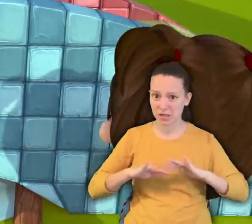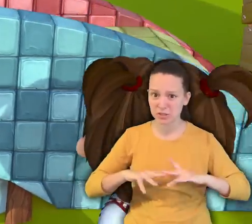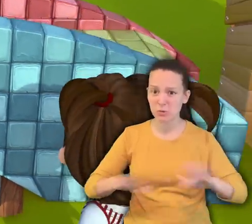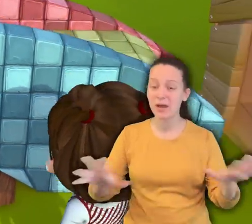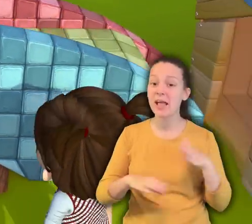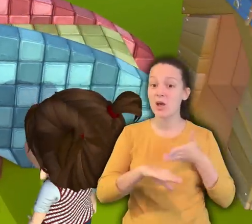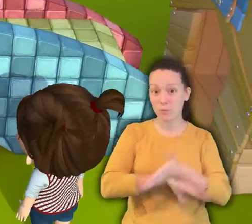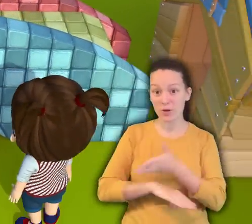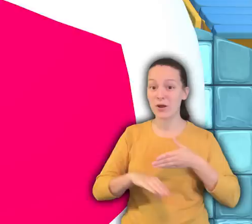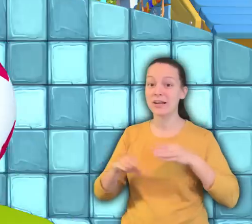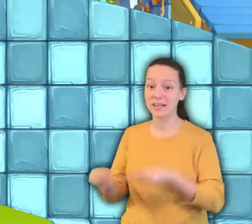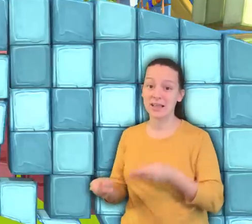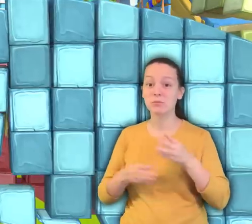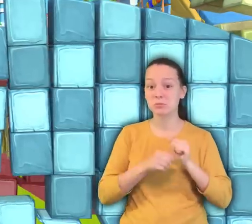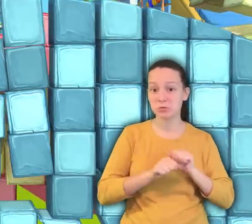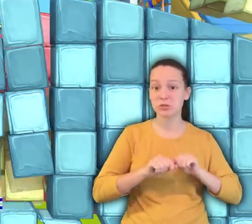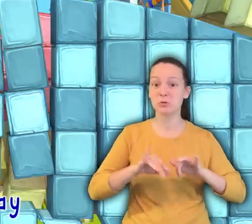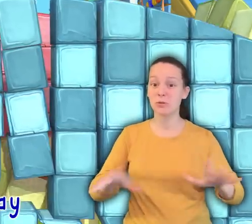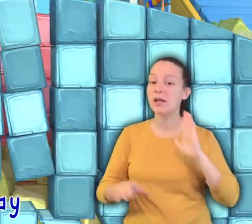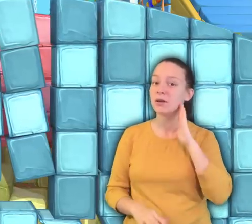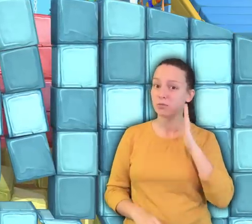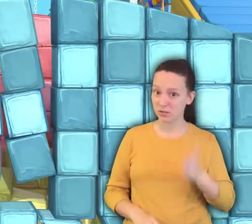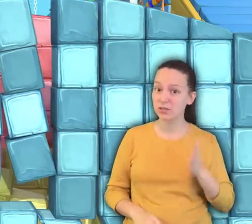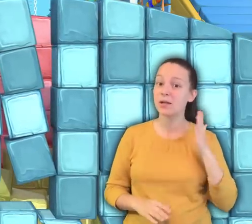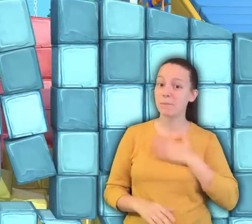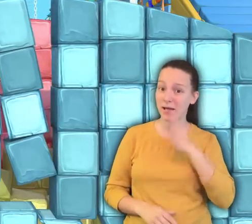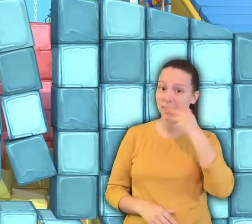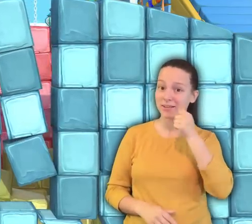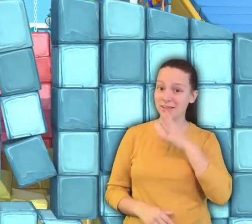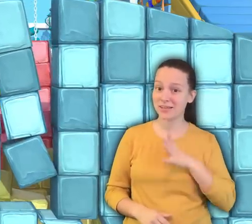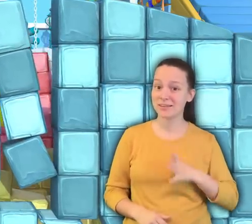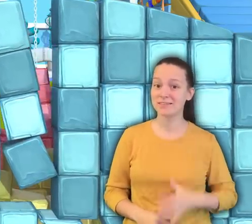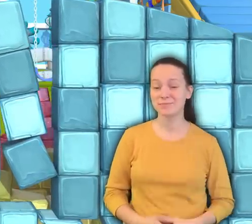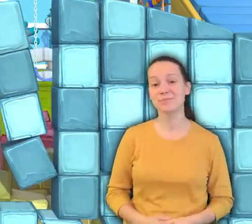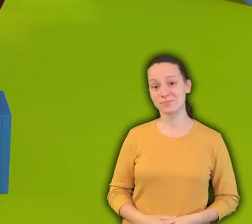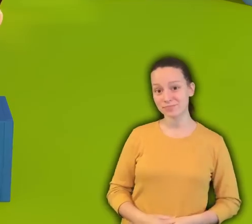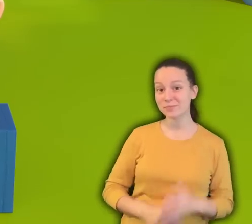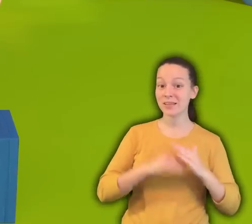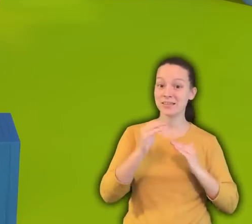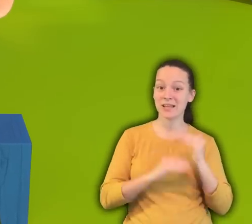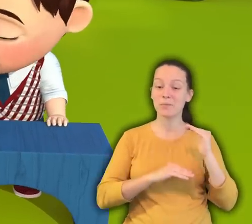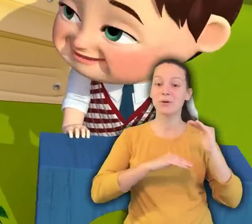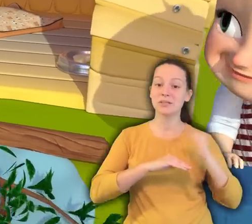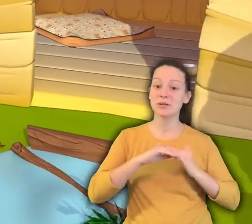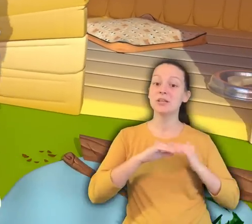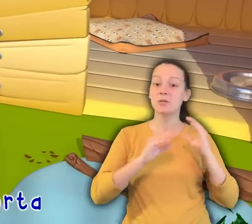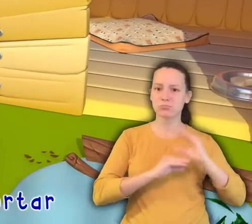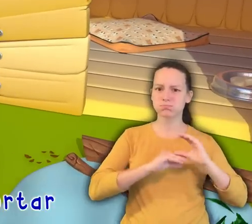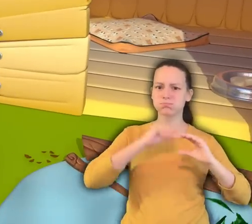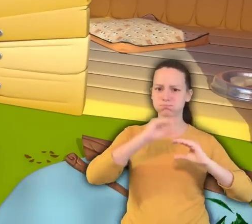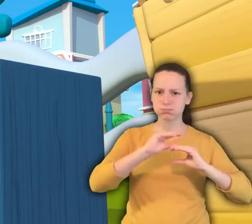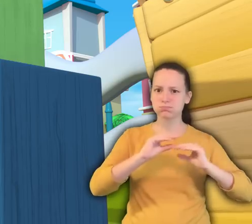wash away wooden clay will wash away my fair lady build it up with